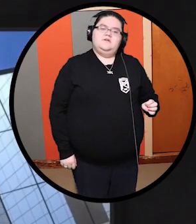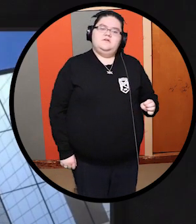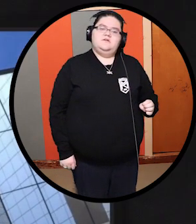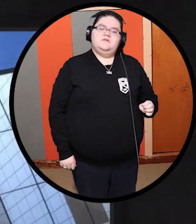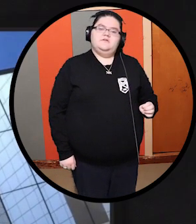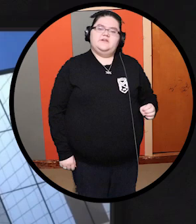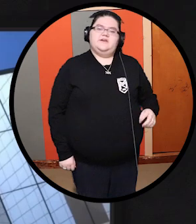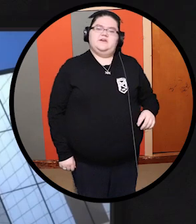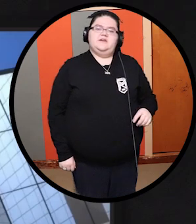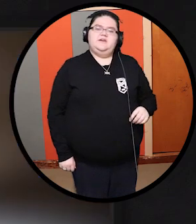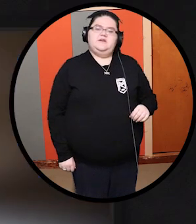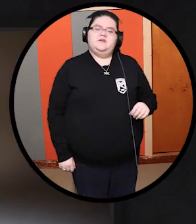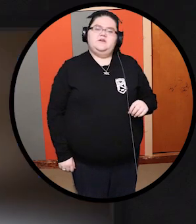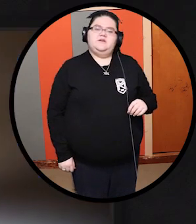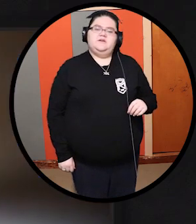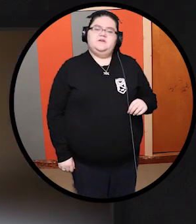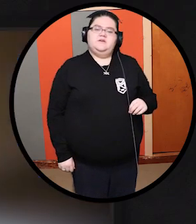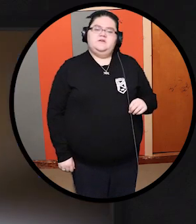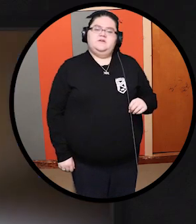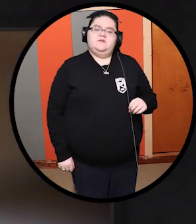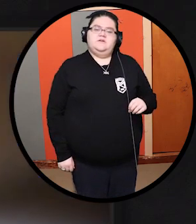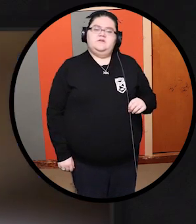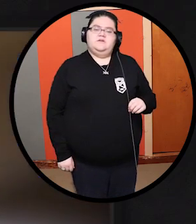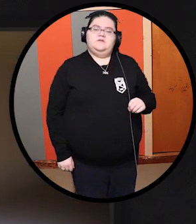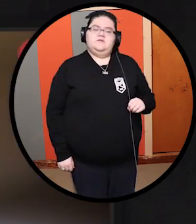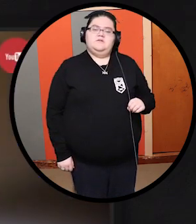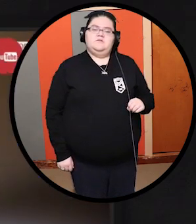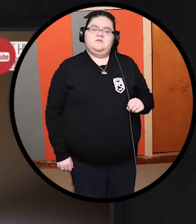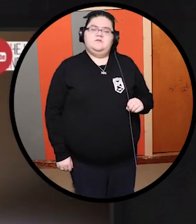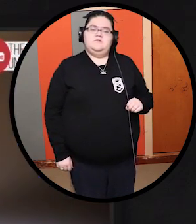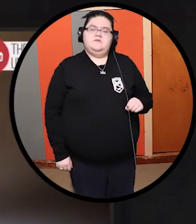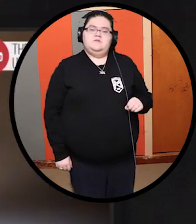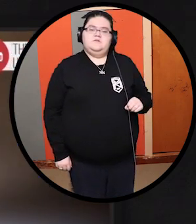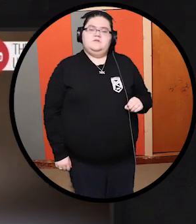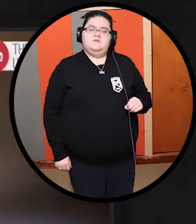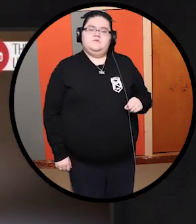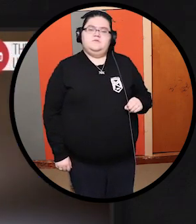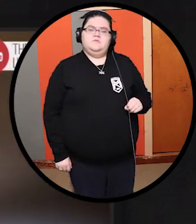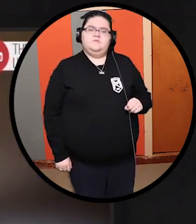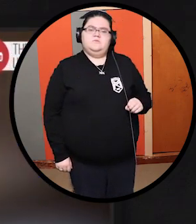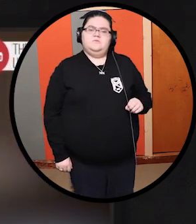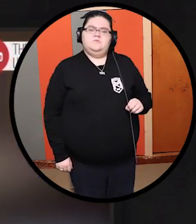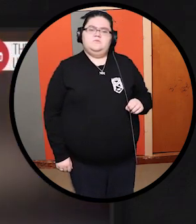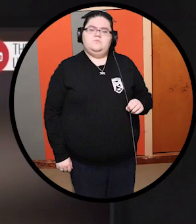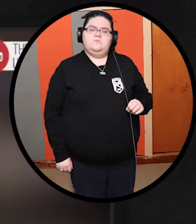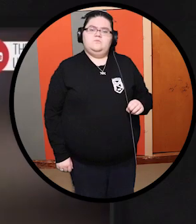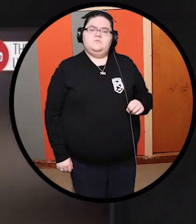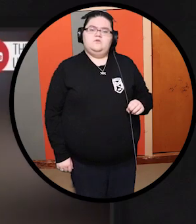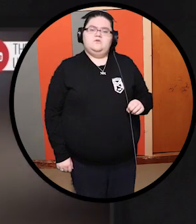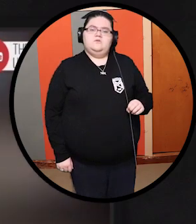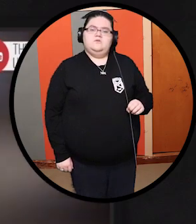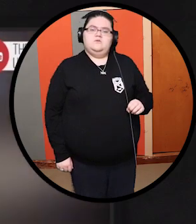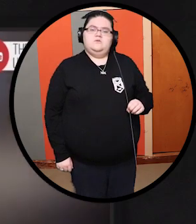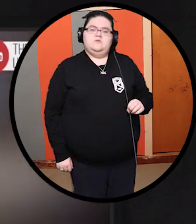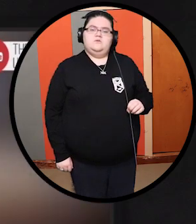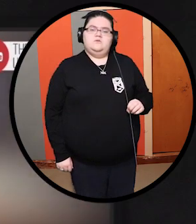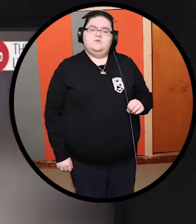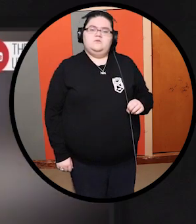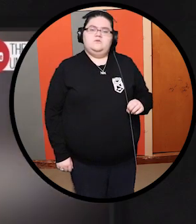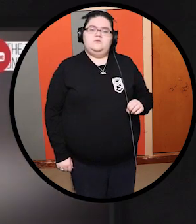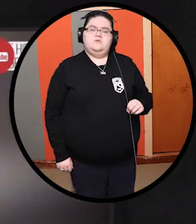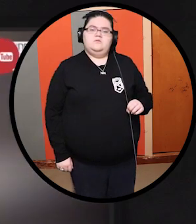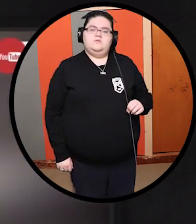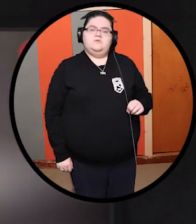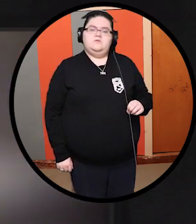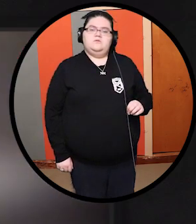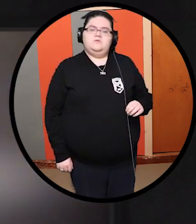just fit the bill. Okay. A video shared on YouTube by Hidden Underbelly 2.0 appears to show the ghost of a young girl running through a